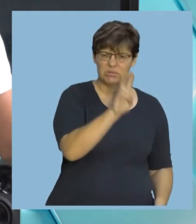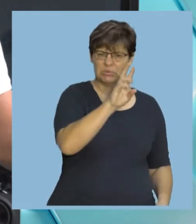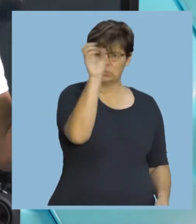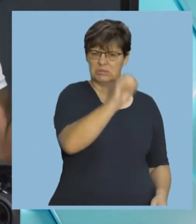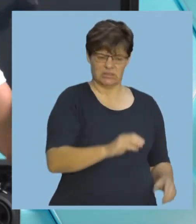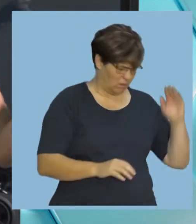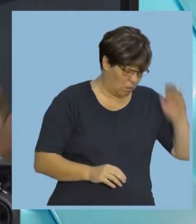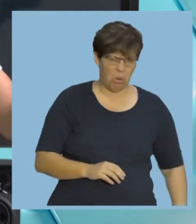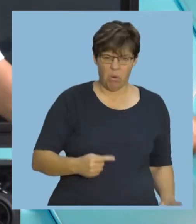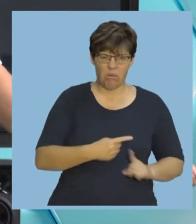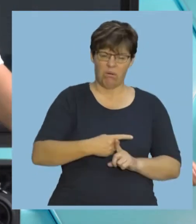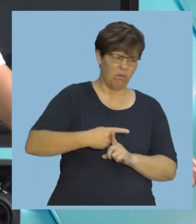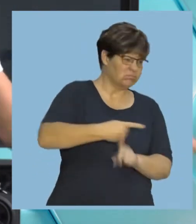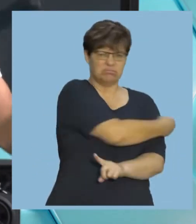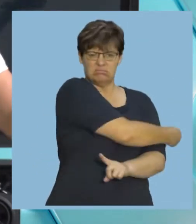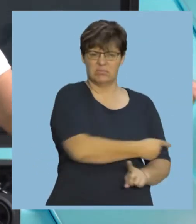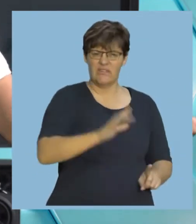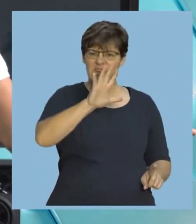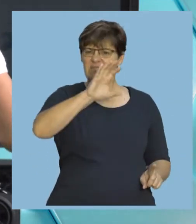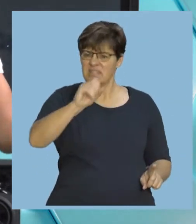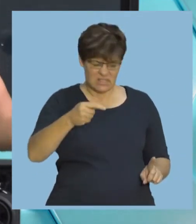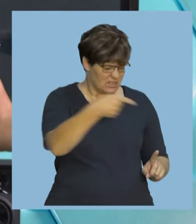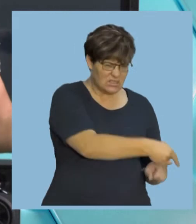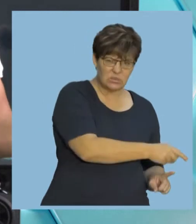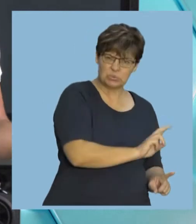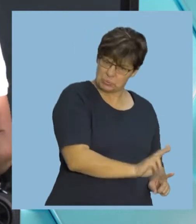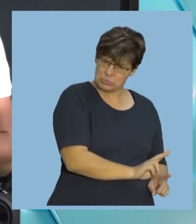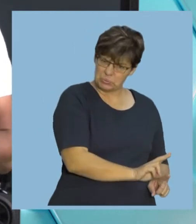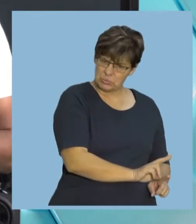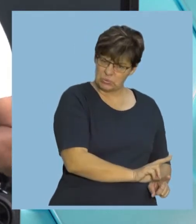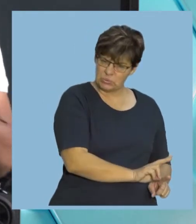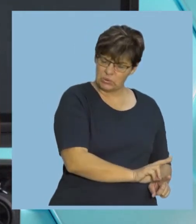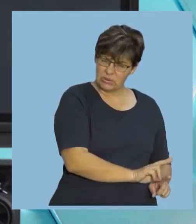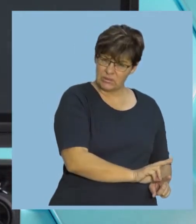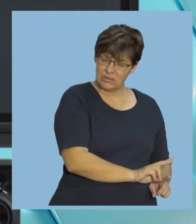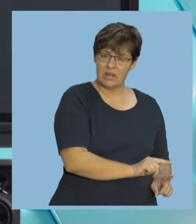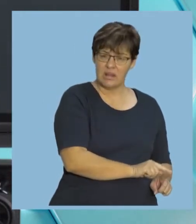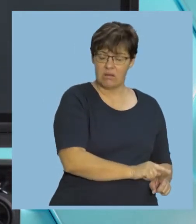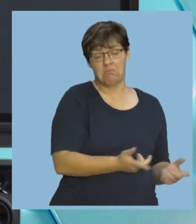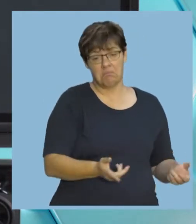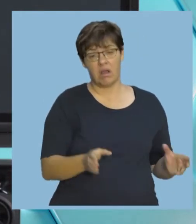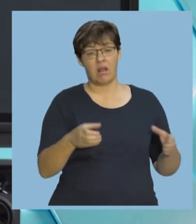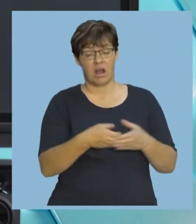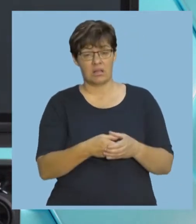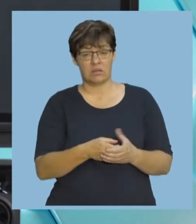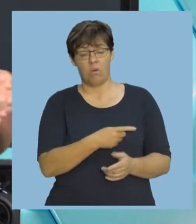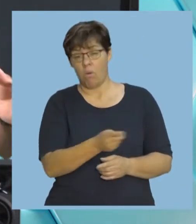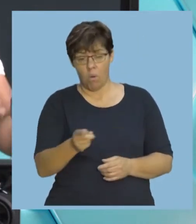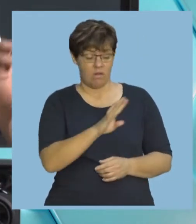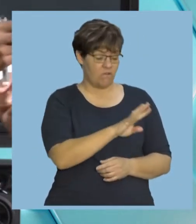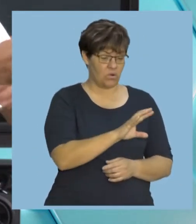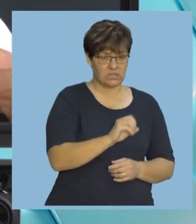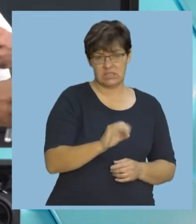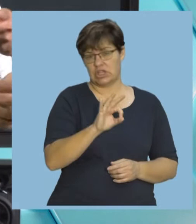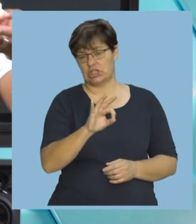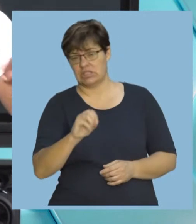2%. I mean, 2% is extreme, which is the lowest from the whole of the class. And imagine in a class, everyone